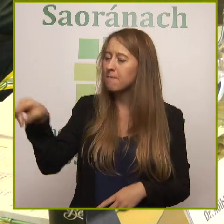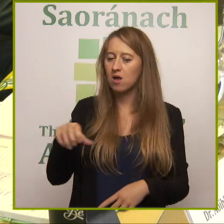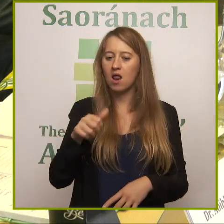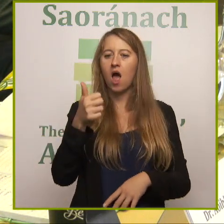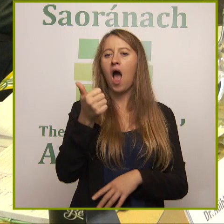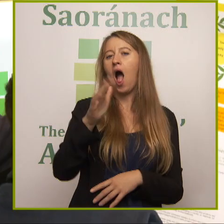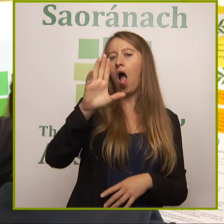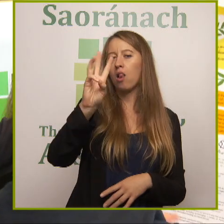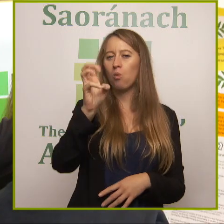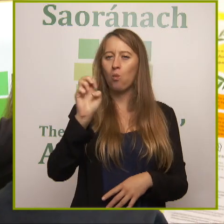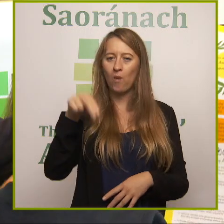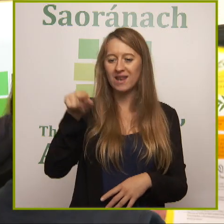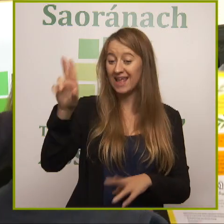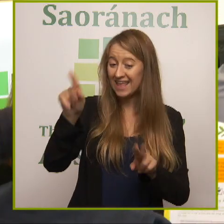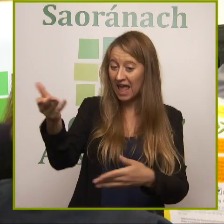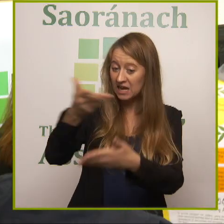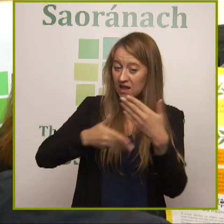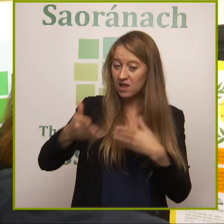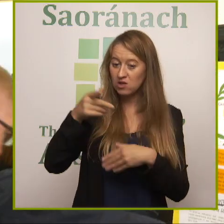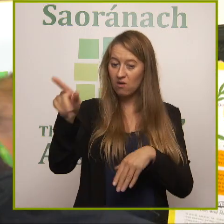you, Alwyn. Will you tell us your favourite call to action?